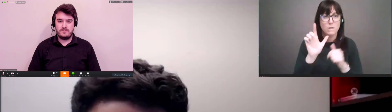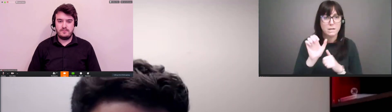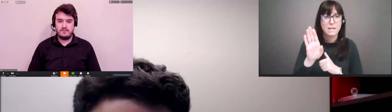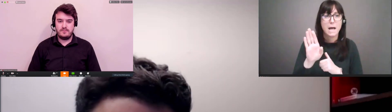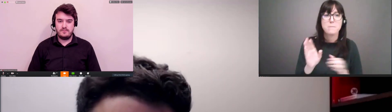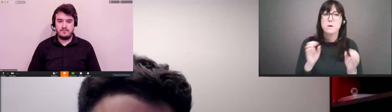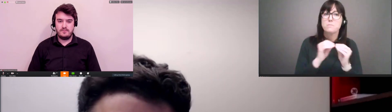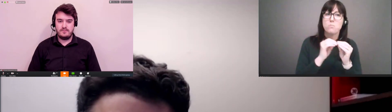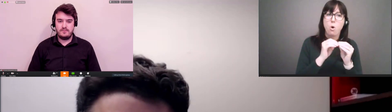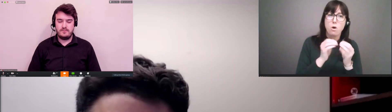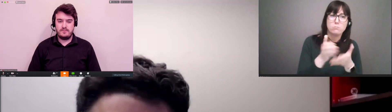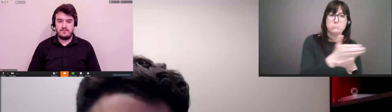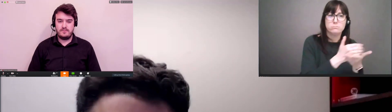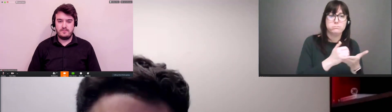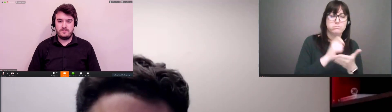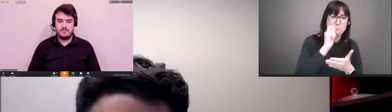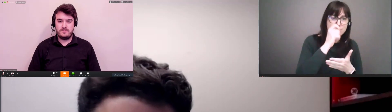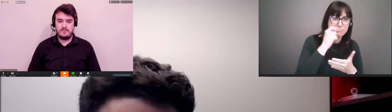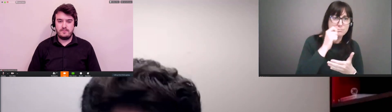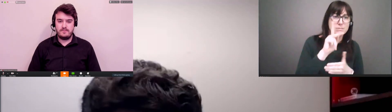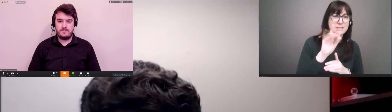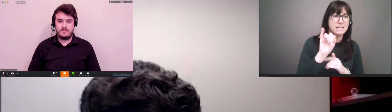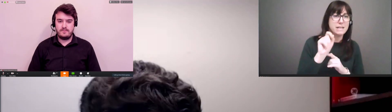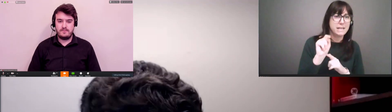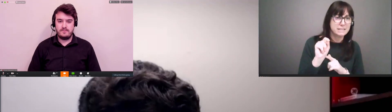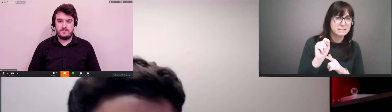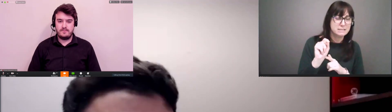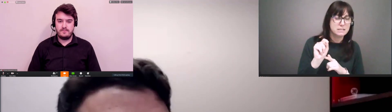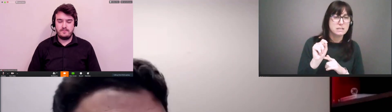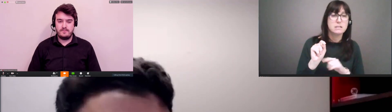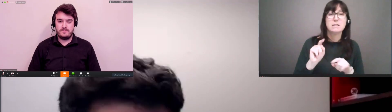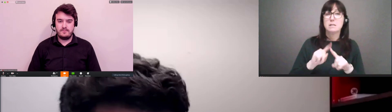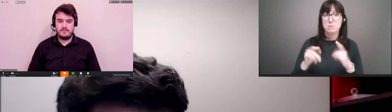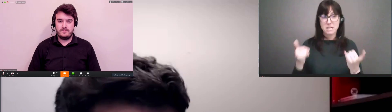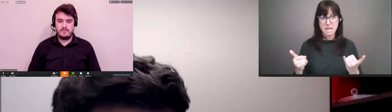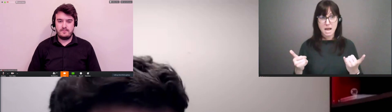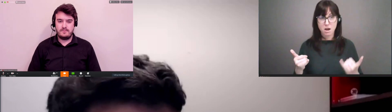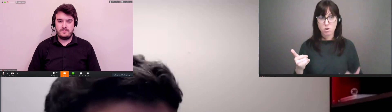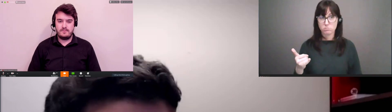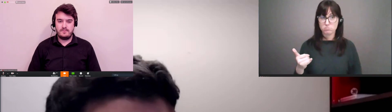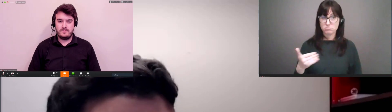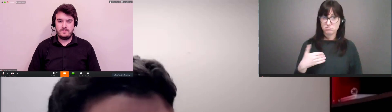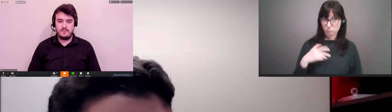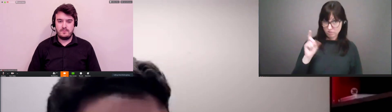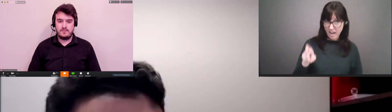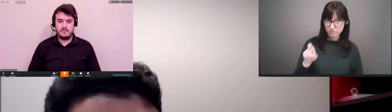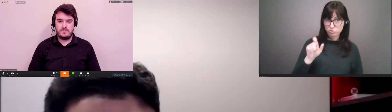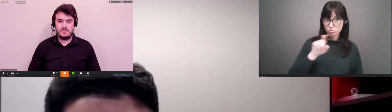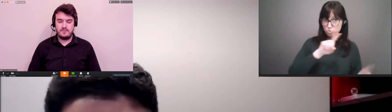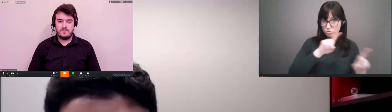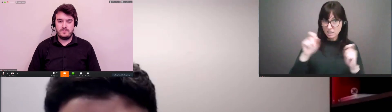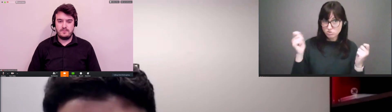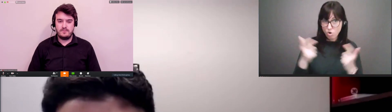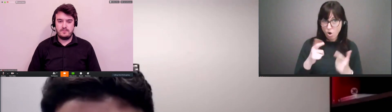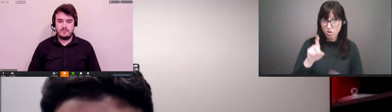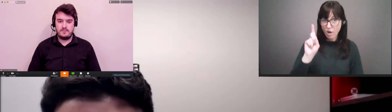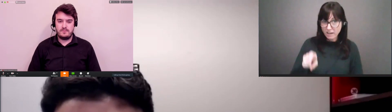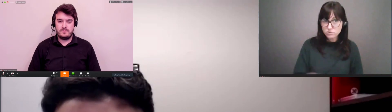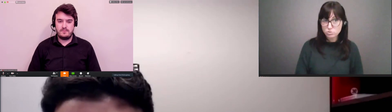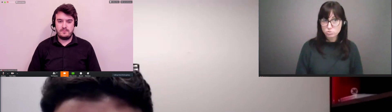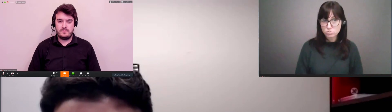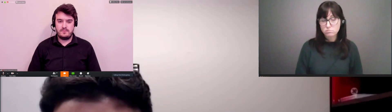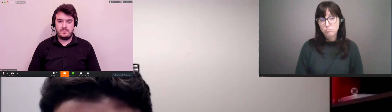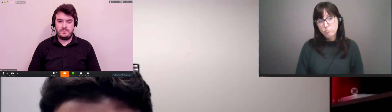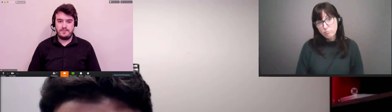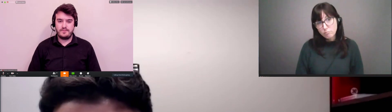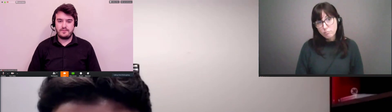The other piece, though, is at this point in the outbreak, do we need to be testing everybody for control? And I